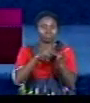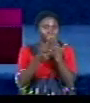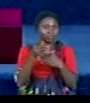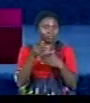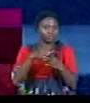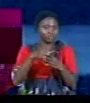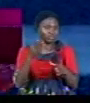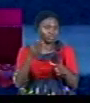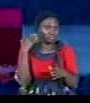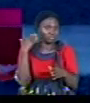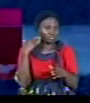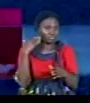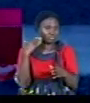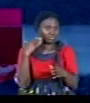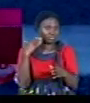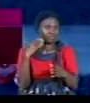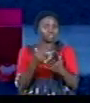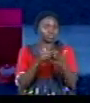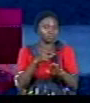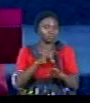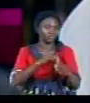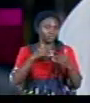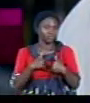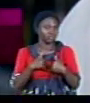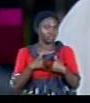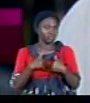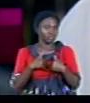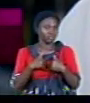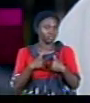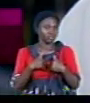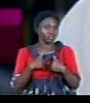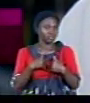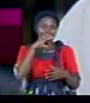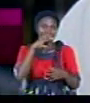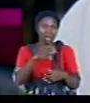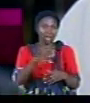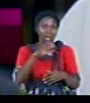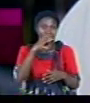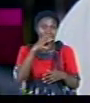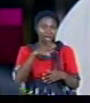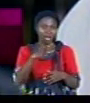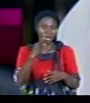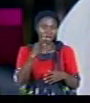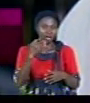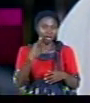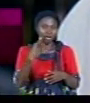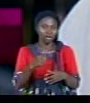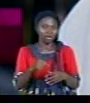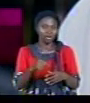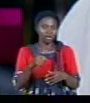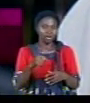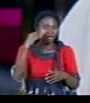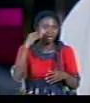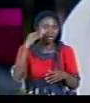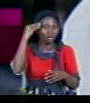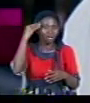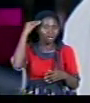having hotness of the head. My head was hurting me seriously. When it comes like